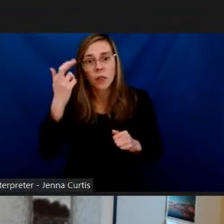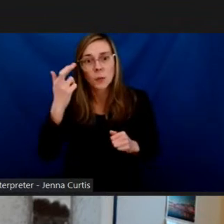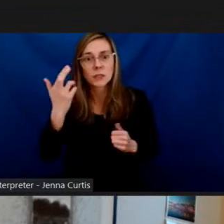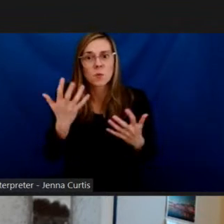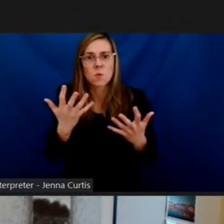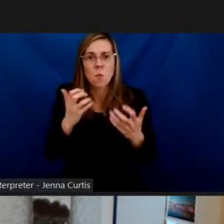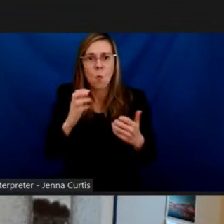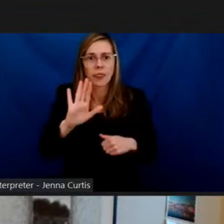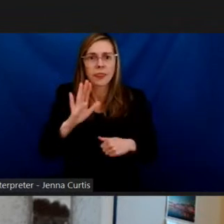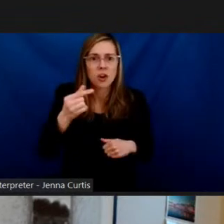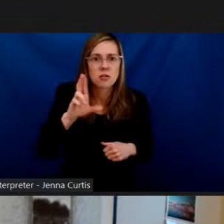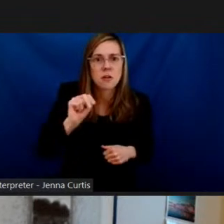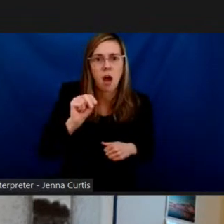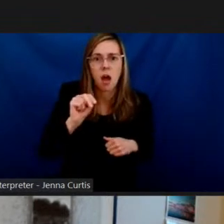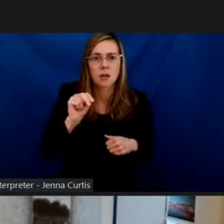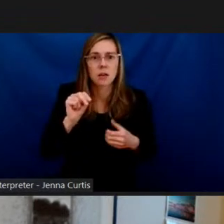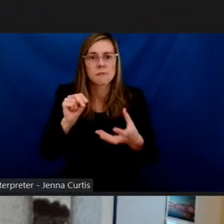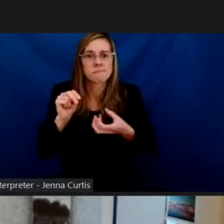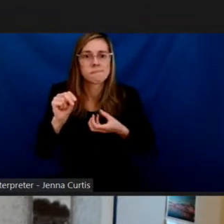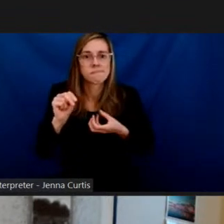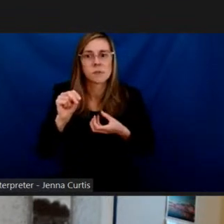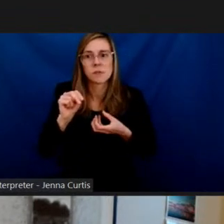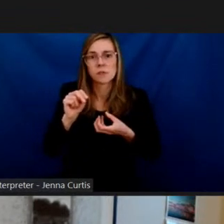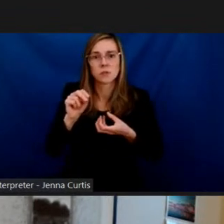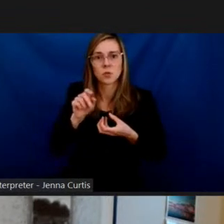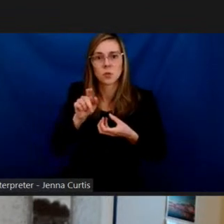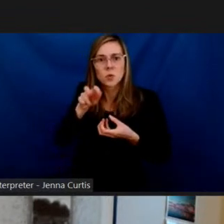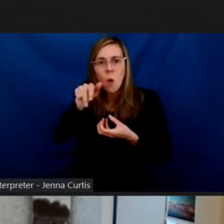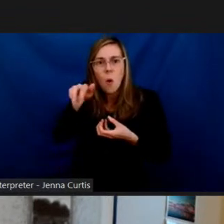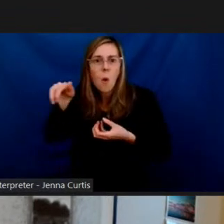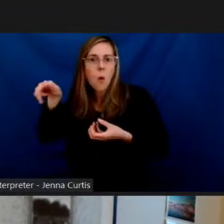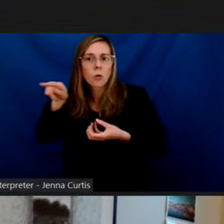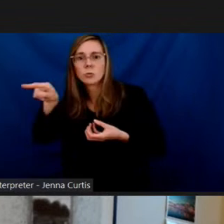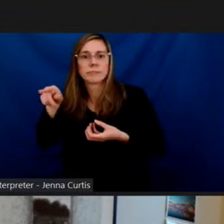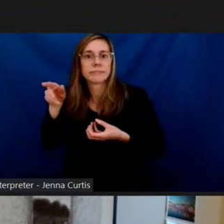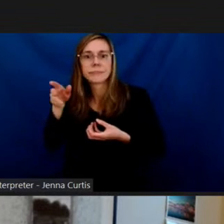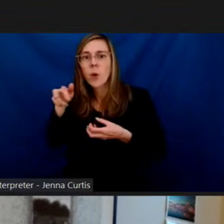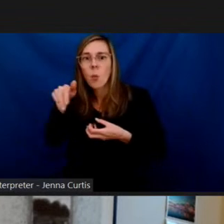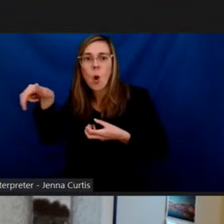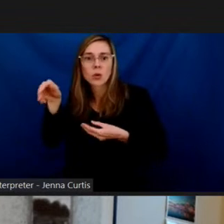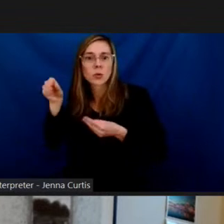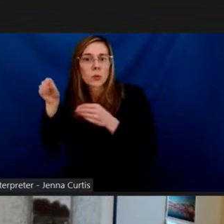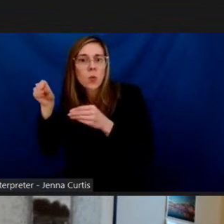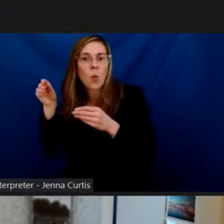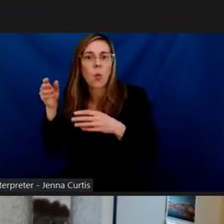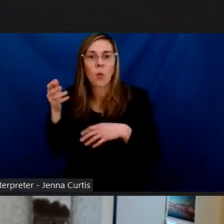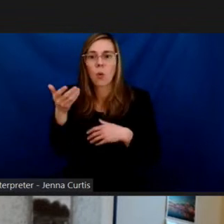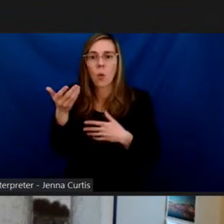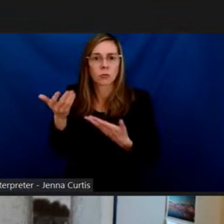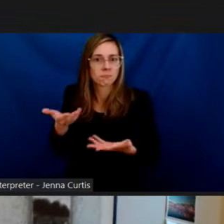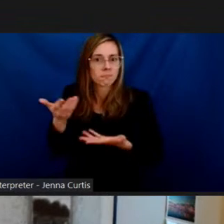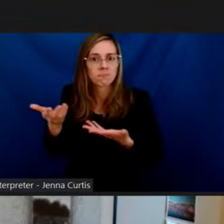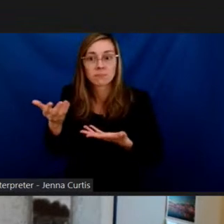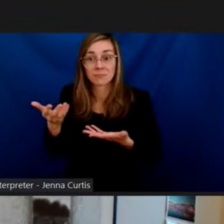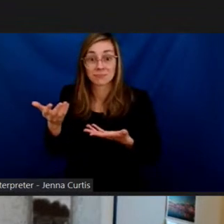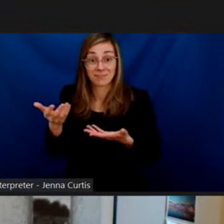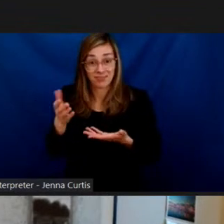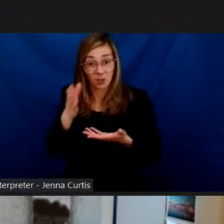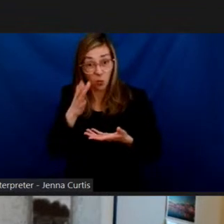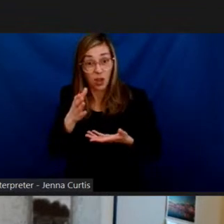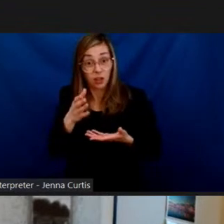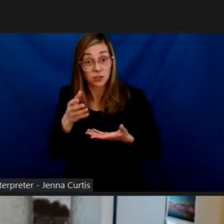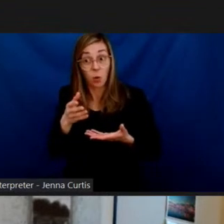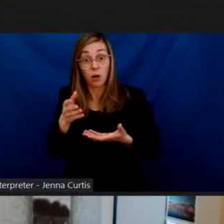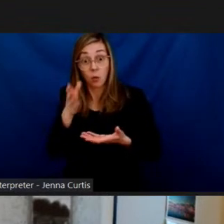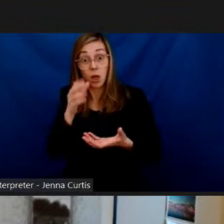to walk across the AM PM market or and do some shopping, or is that will they be able to check